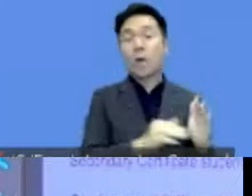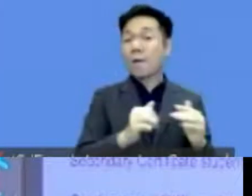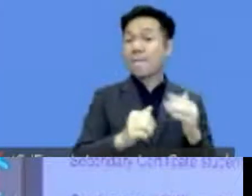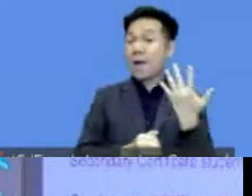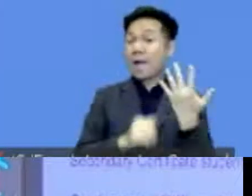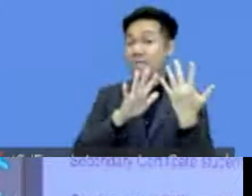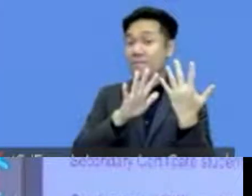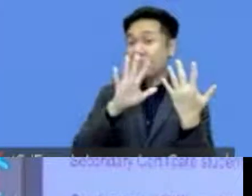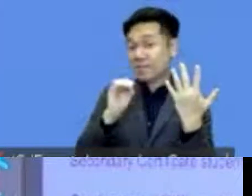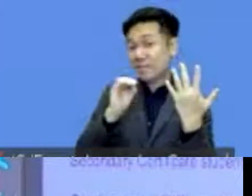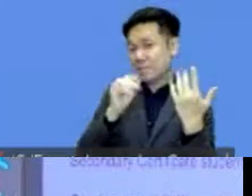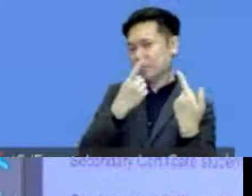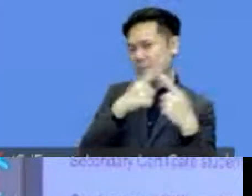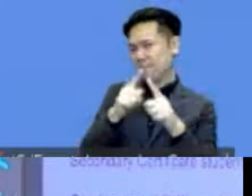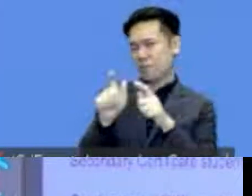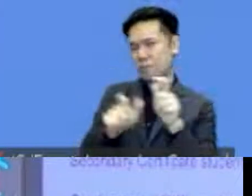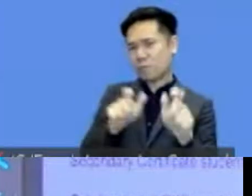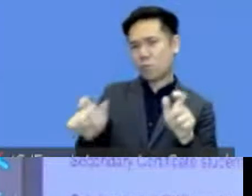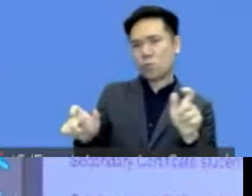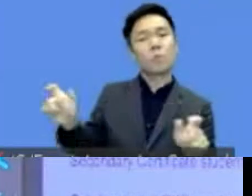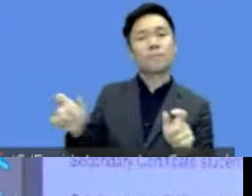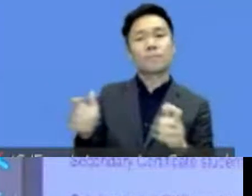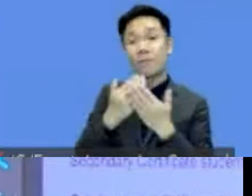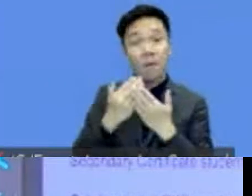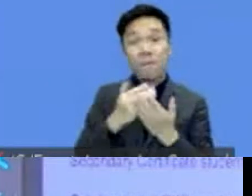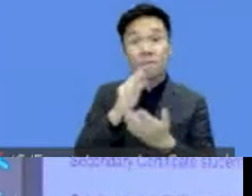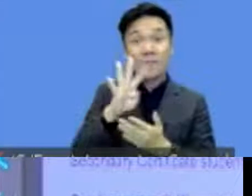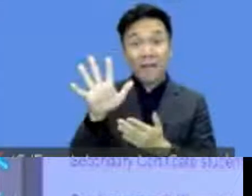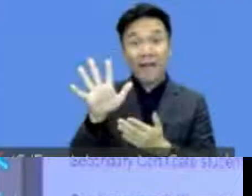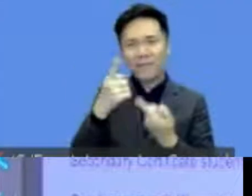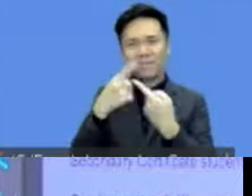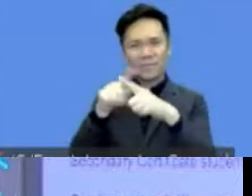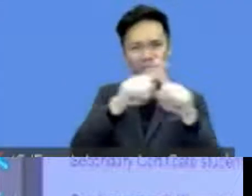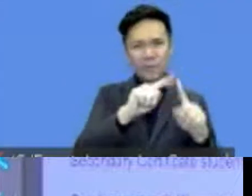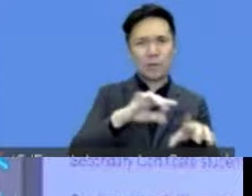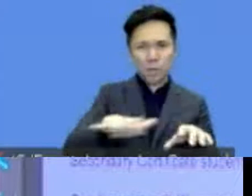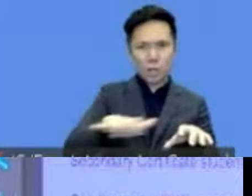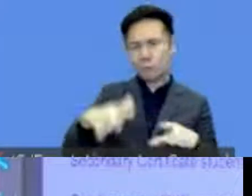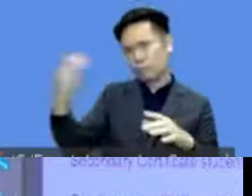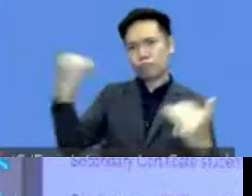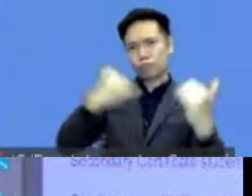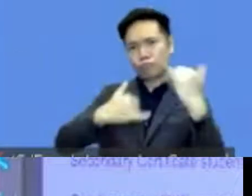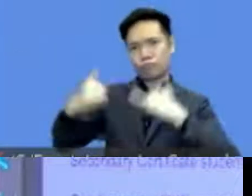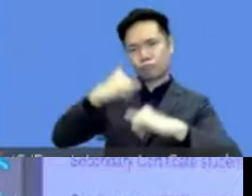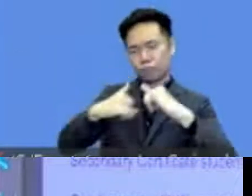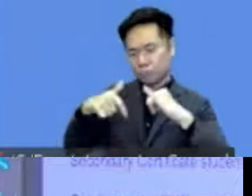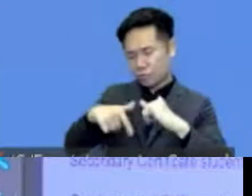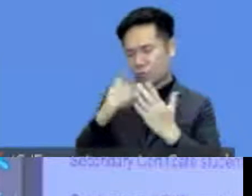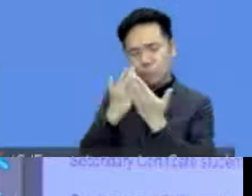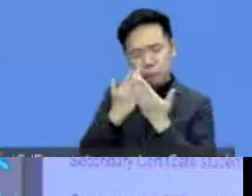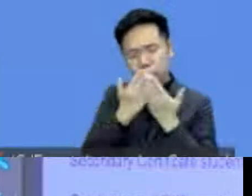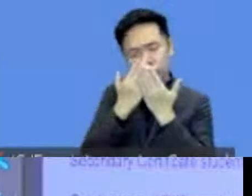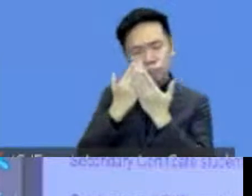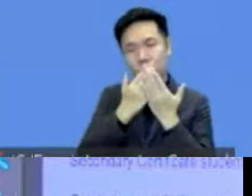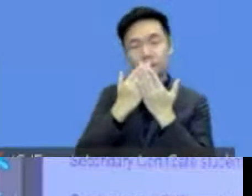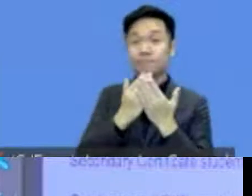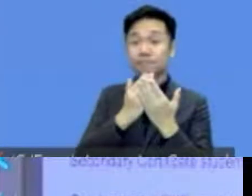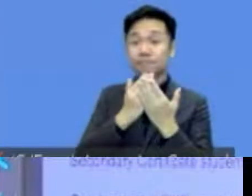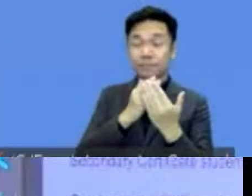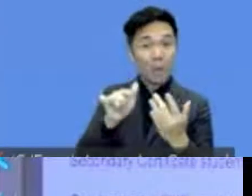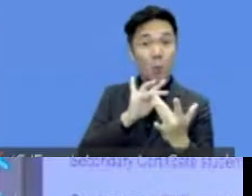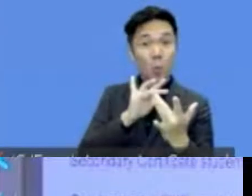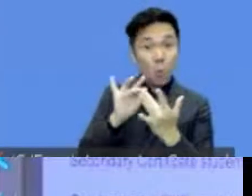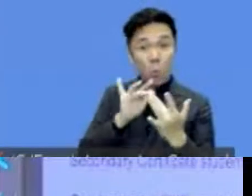students from 45 different countries, and we connect with all our students from early